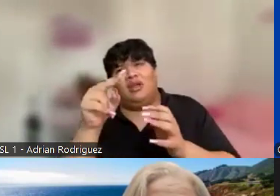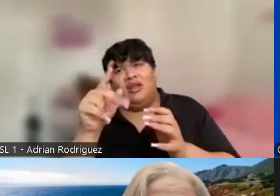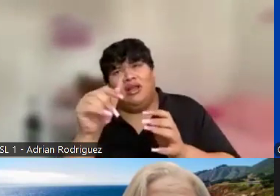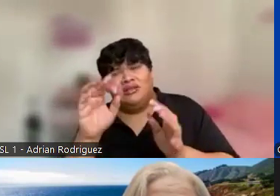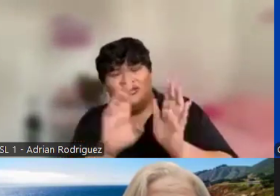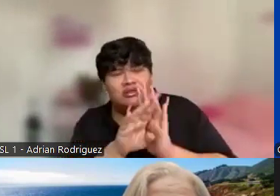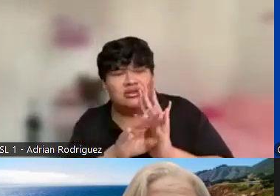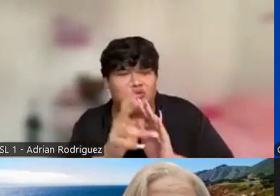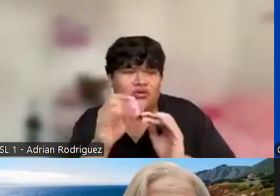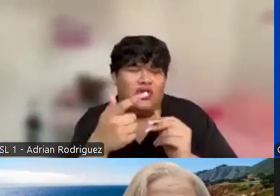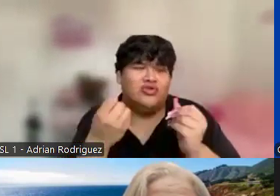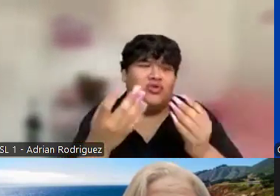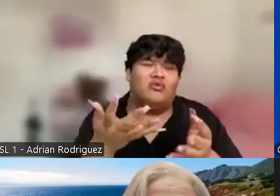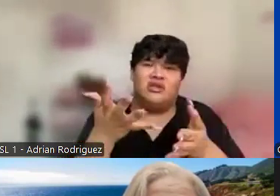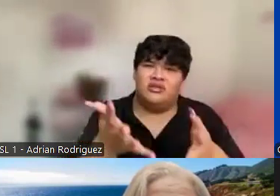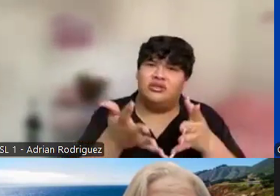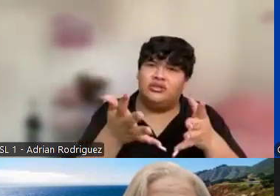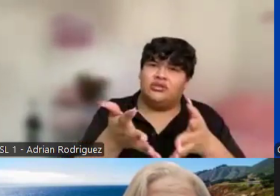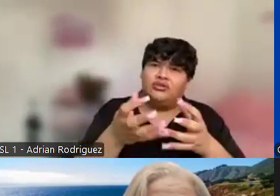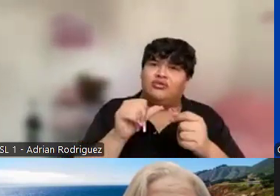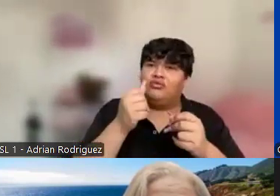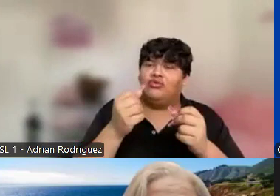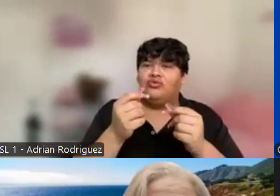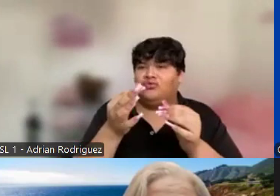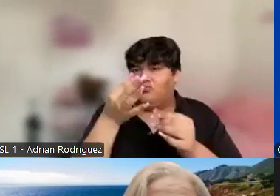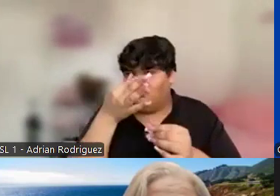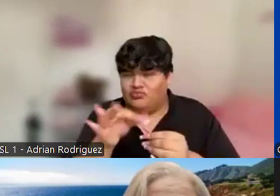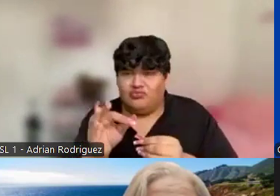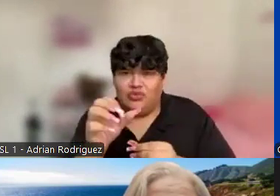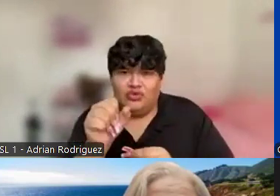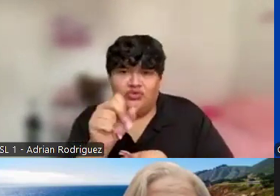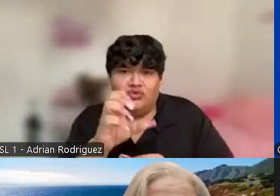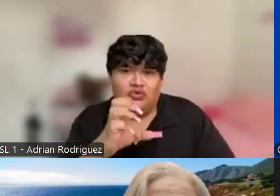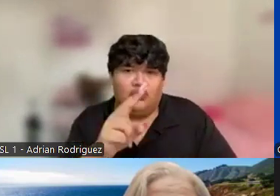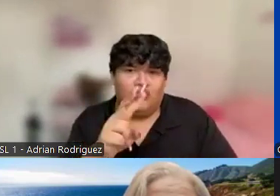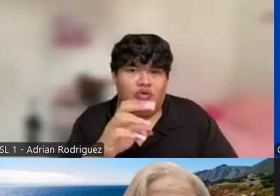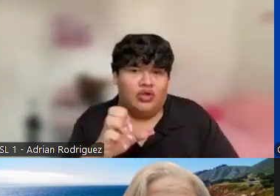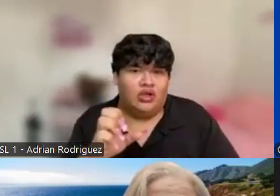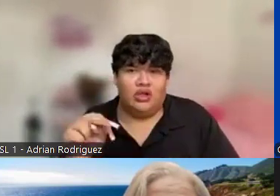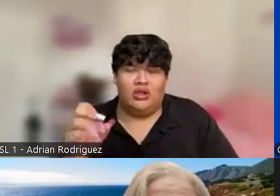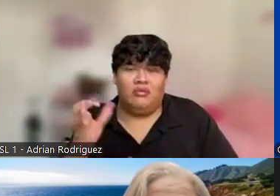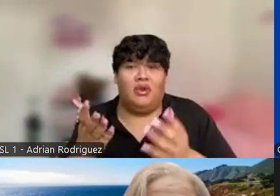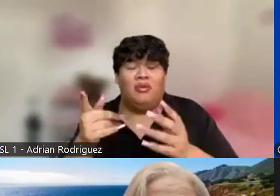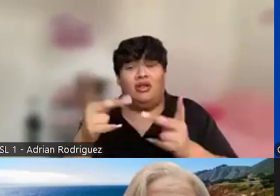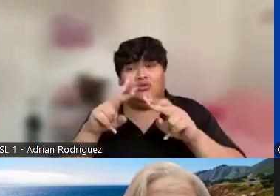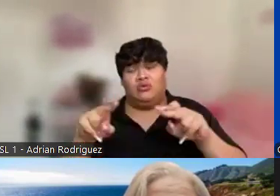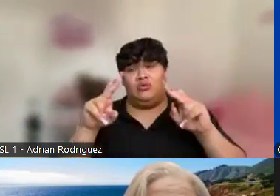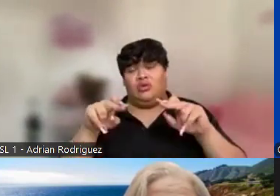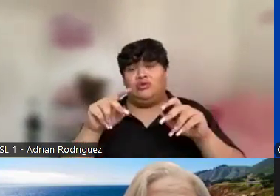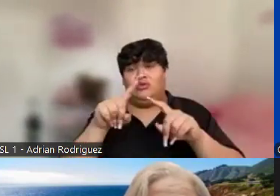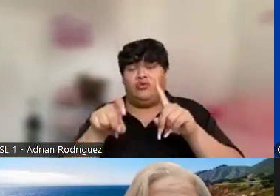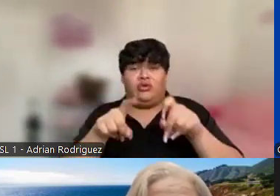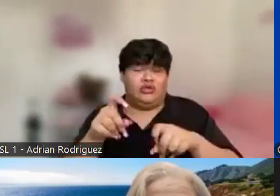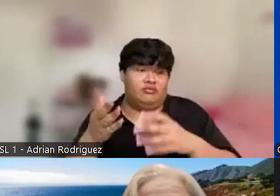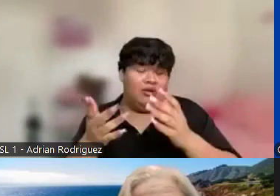so much available, there's so little screening. And I would argue that's a research question. Maybe one needs to